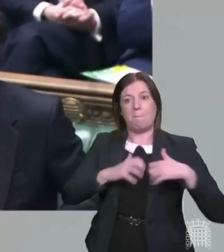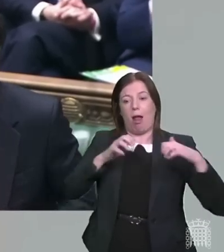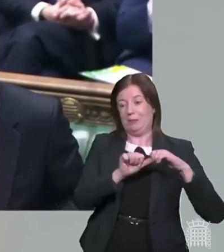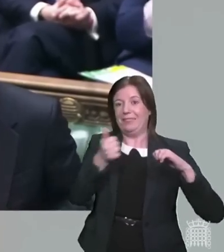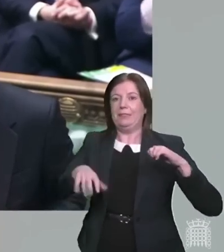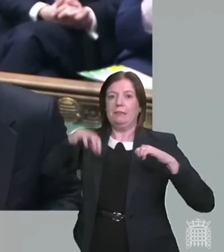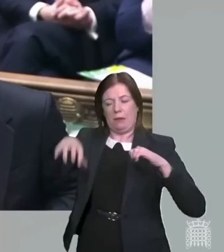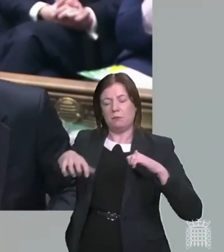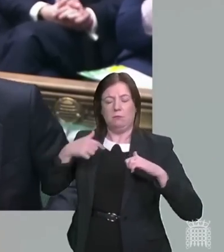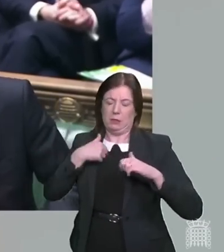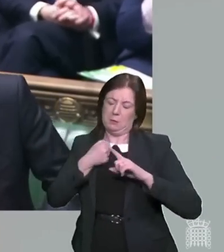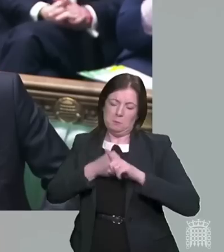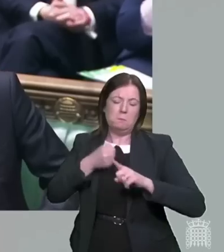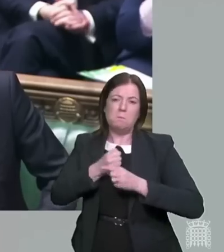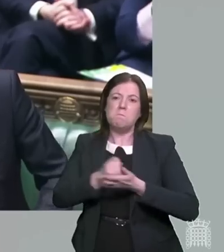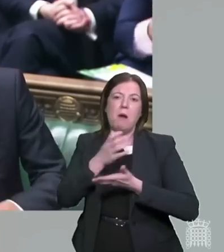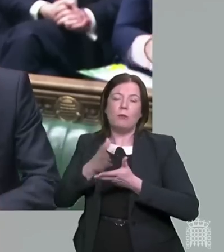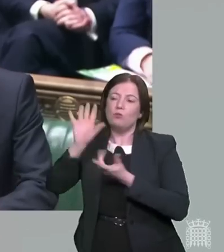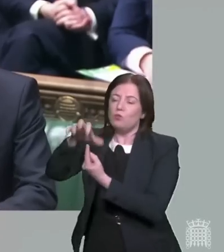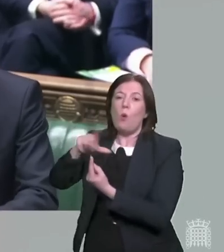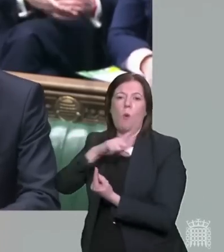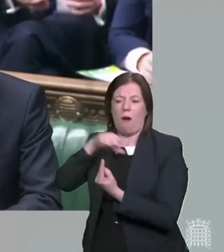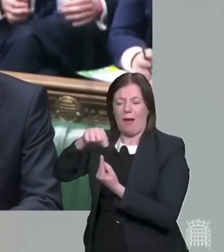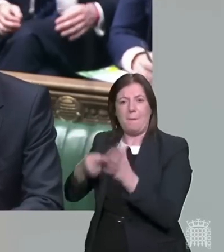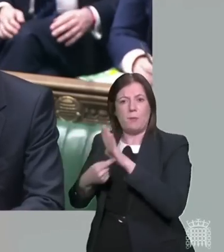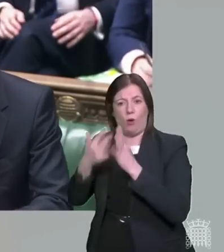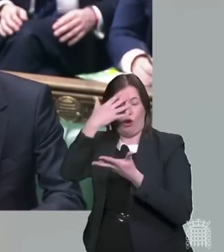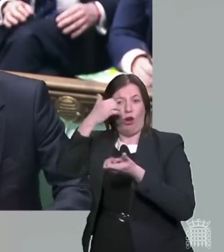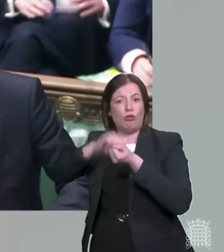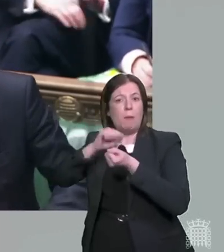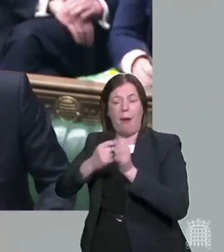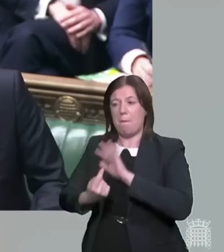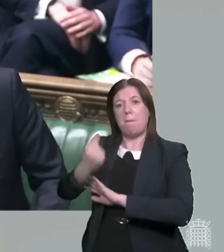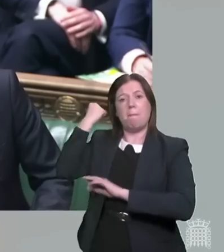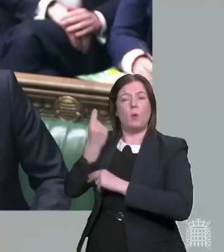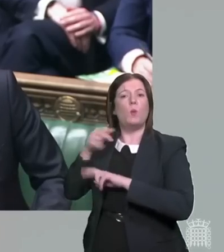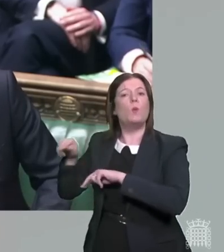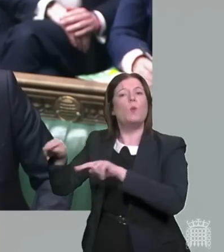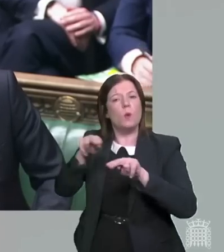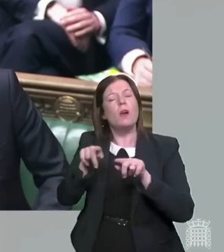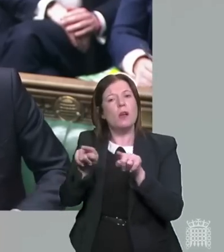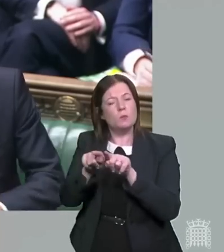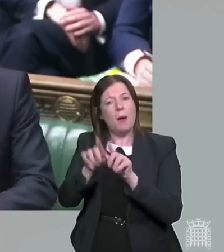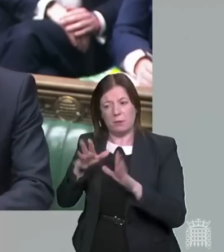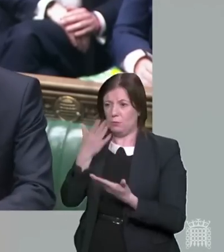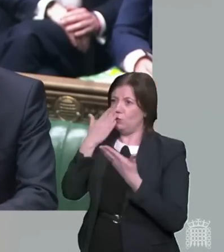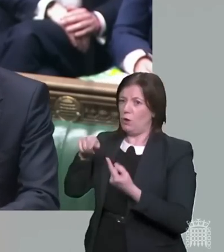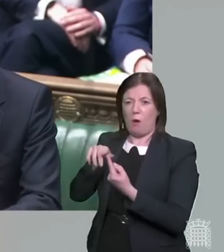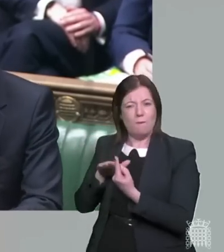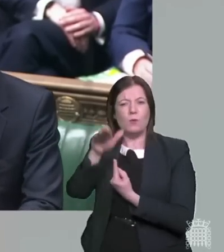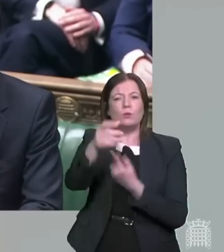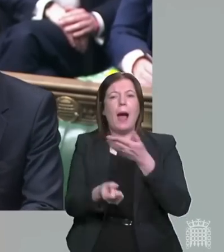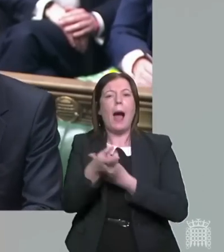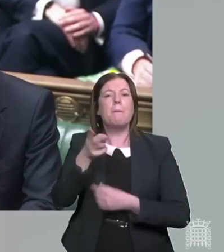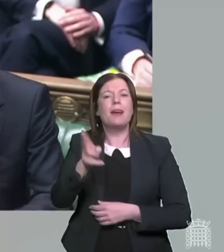reminder of the Holocaust, its victims, and where prejudice can lead if unchallenged. I also join her in thanking the Holocaust Educational